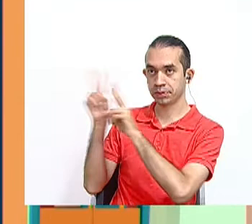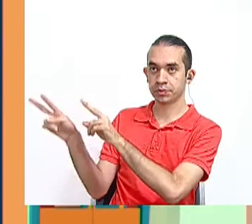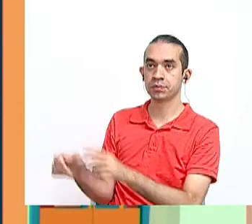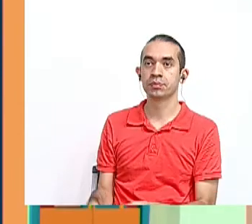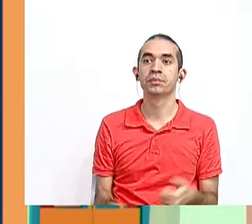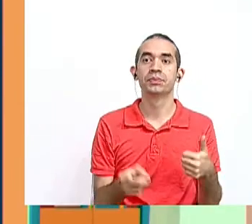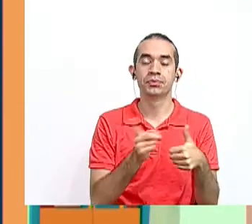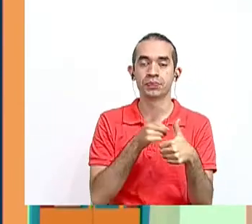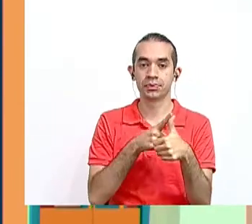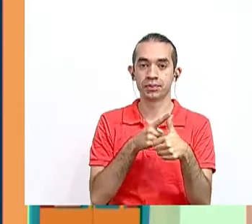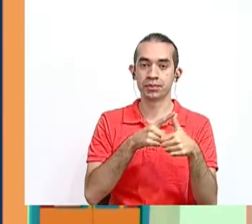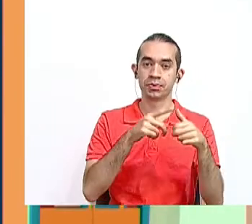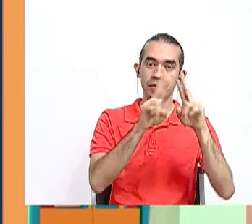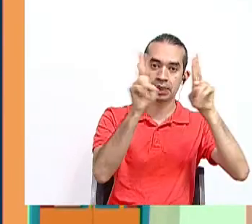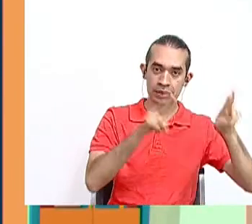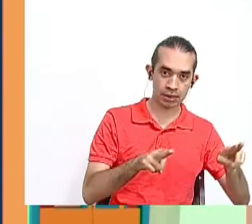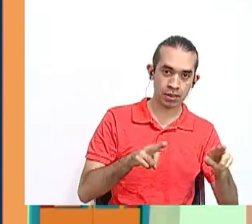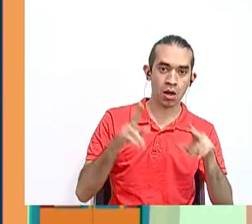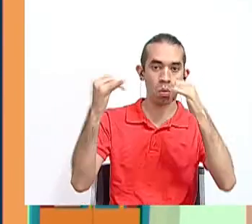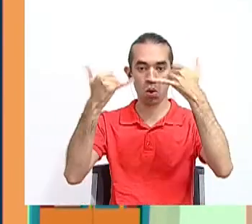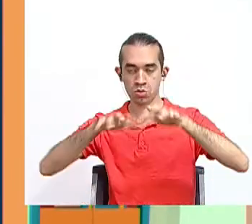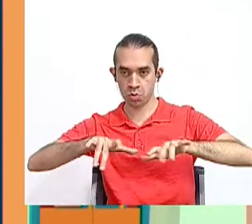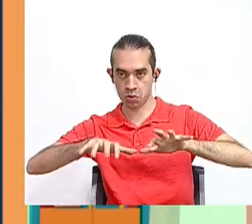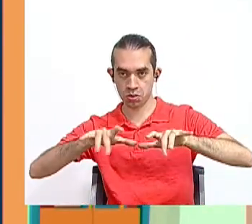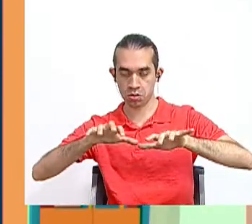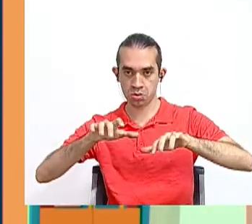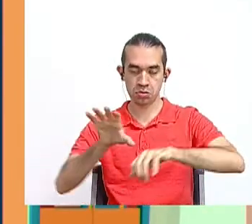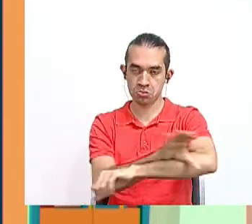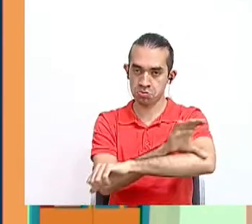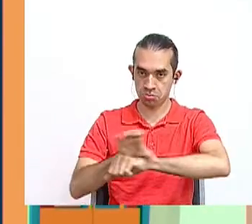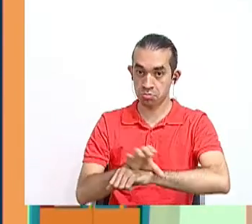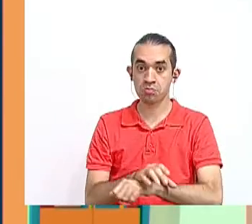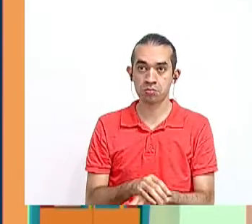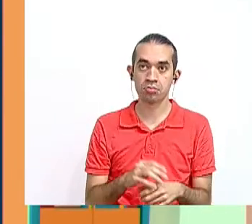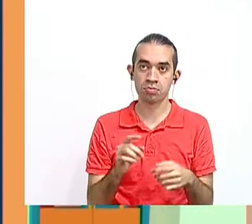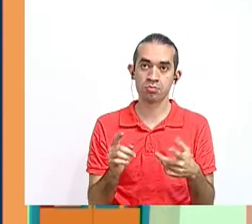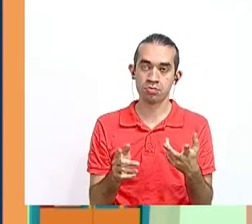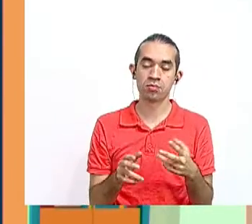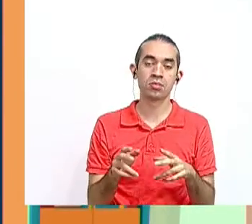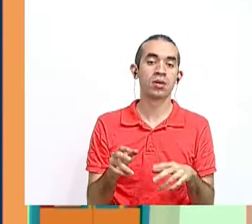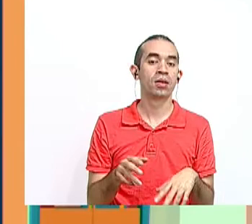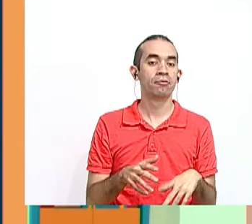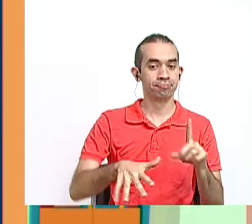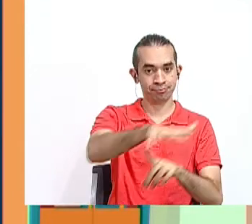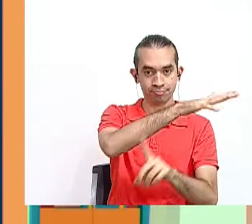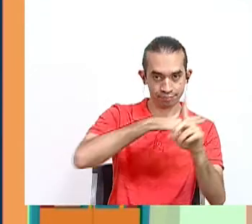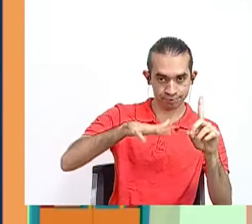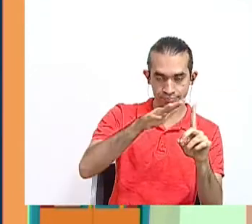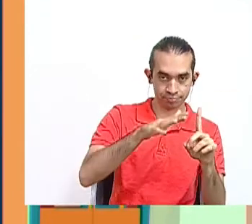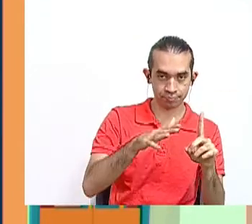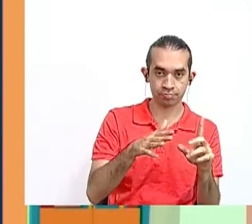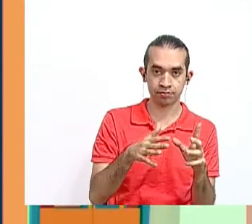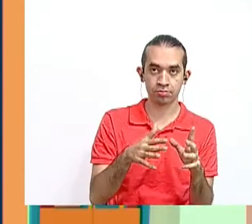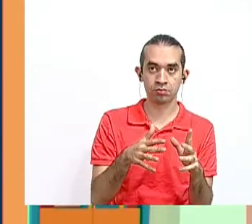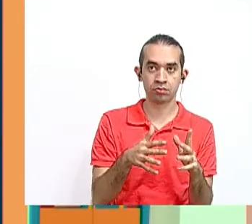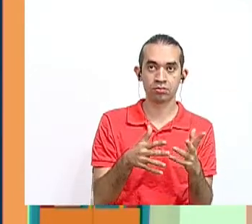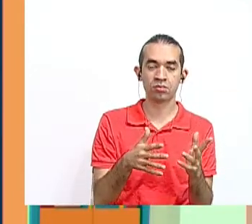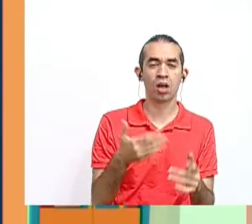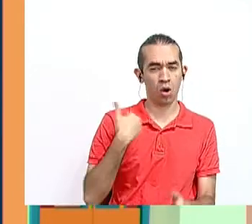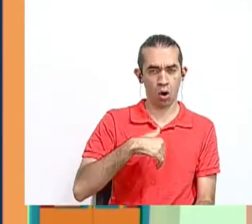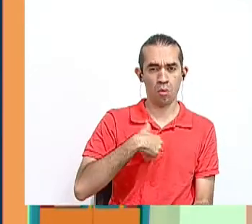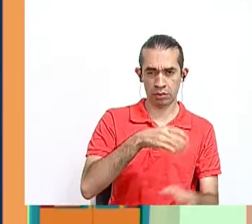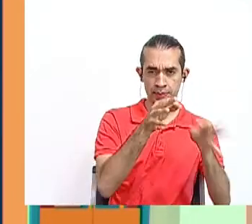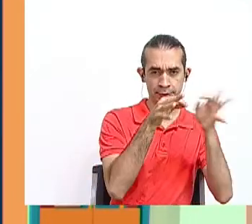Number one, internet or computer games, right? Internet or computer games. That is actually the man referred to